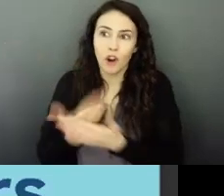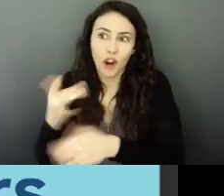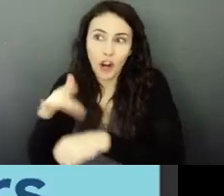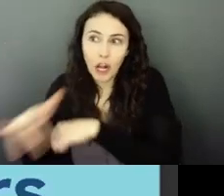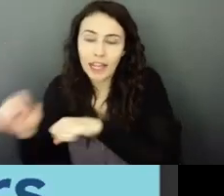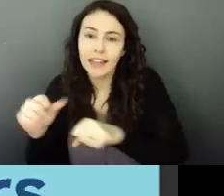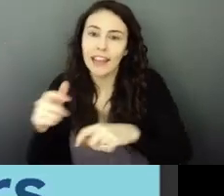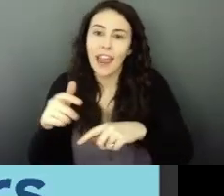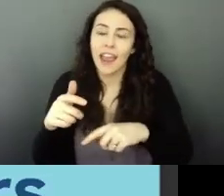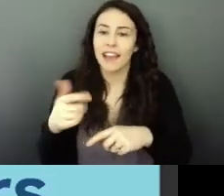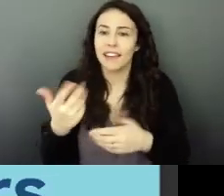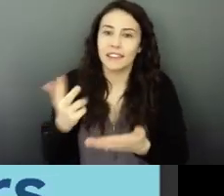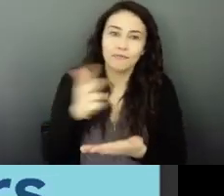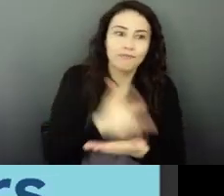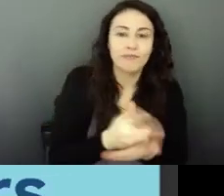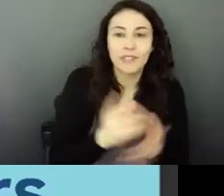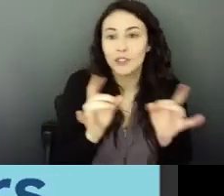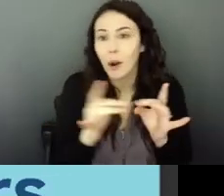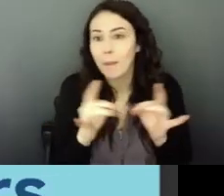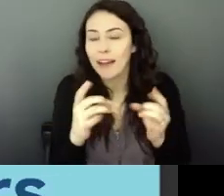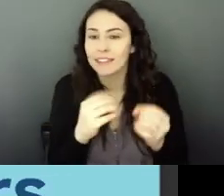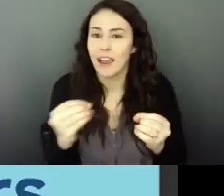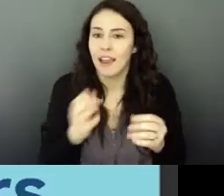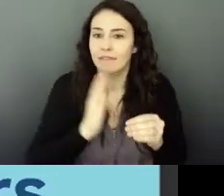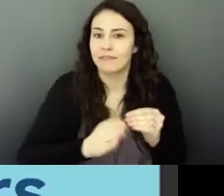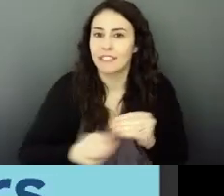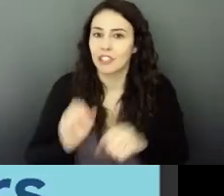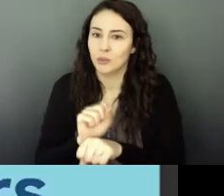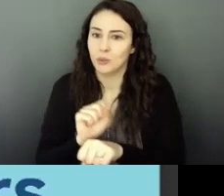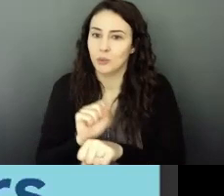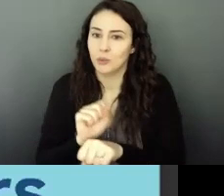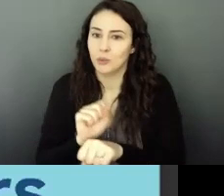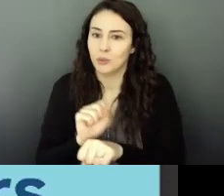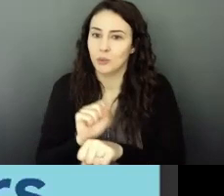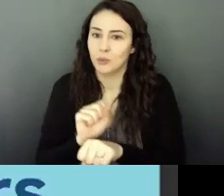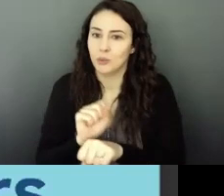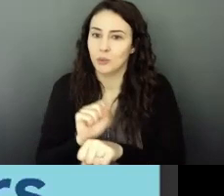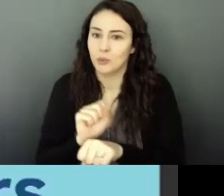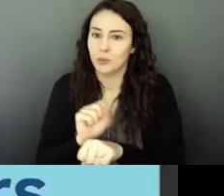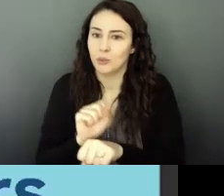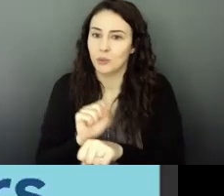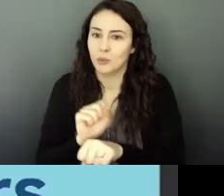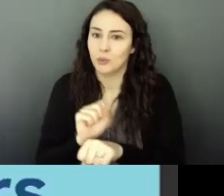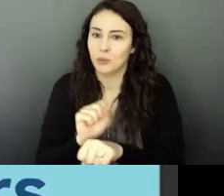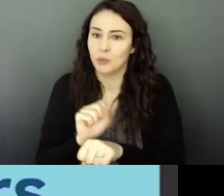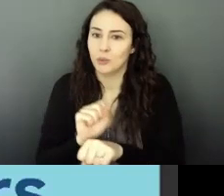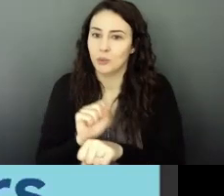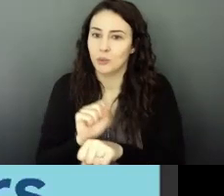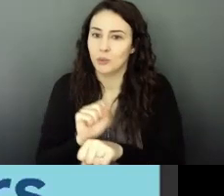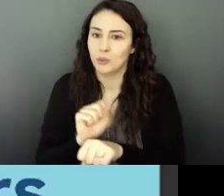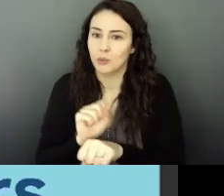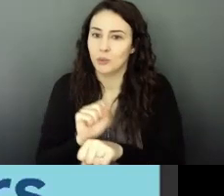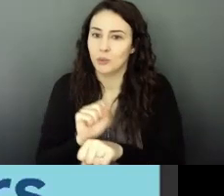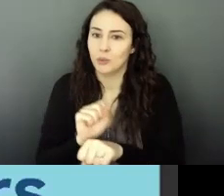done, because my work is in bite-sized pieces too. We have a wonderful,